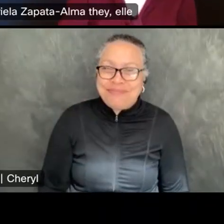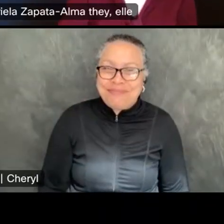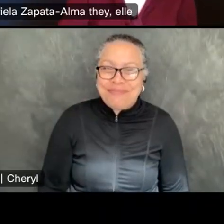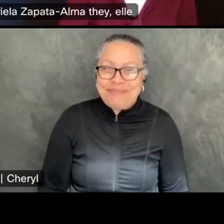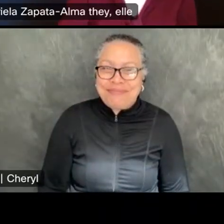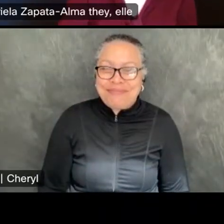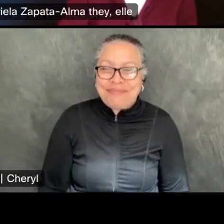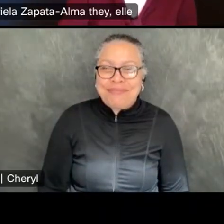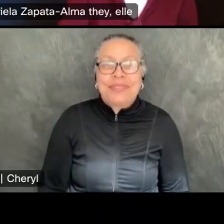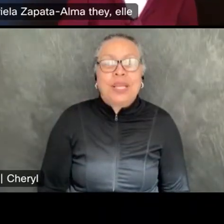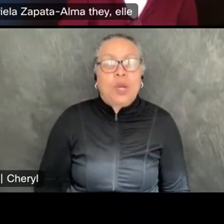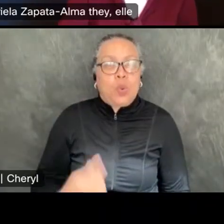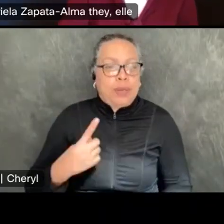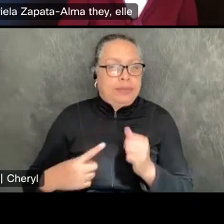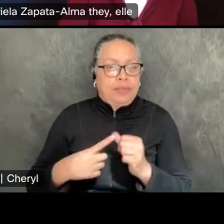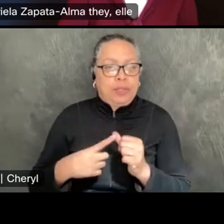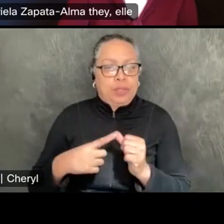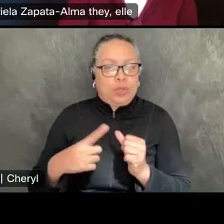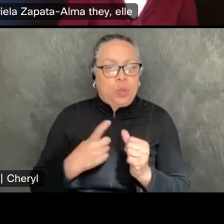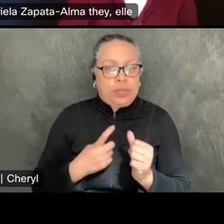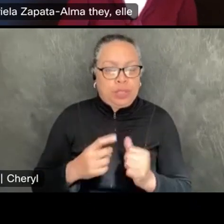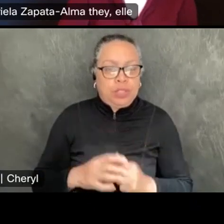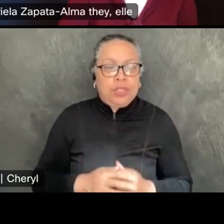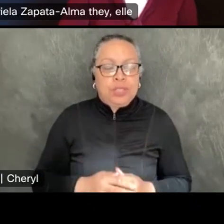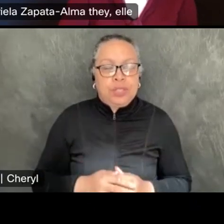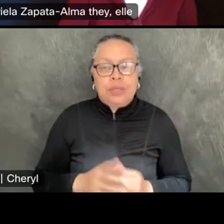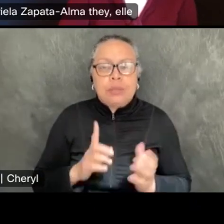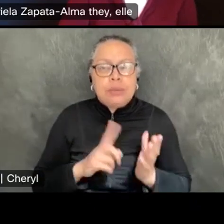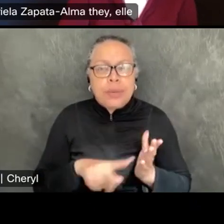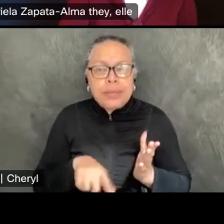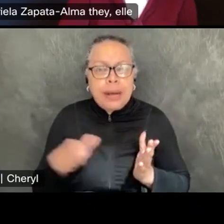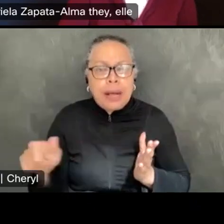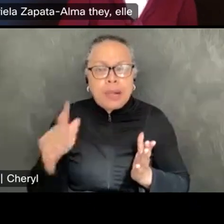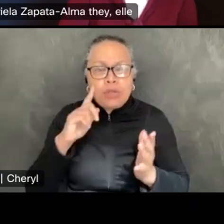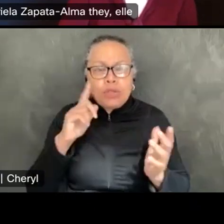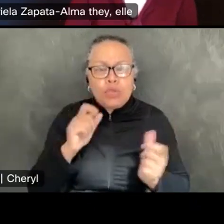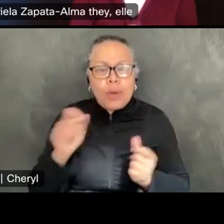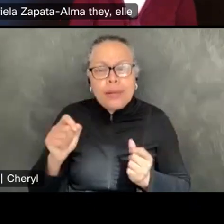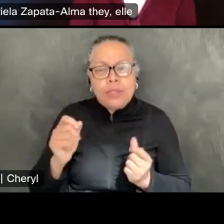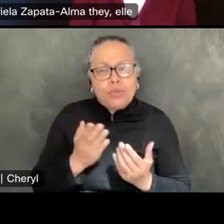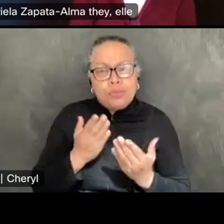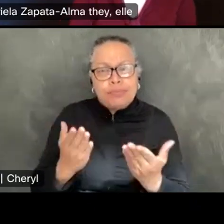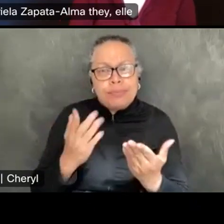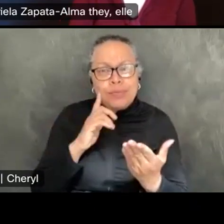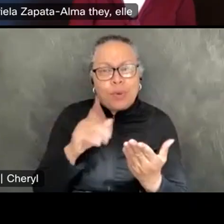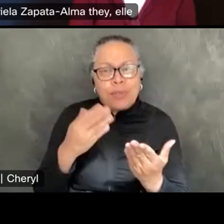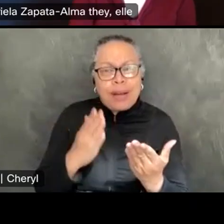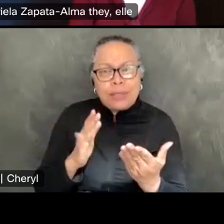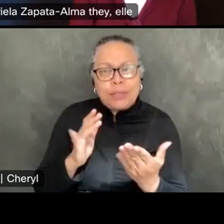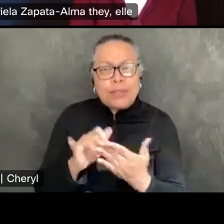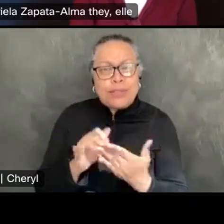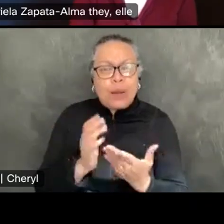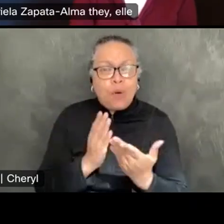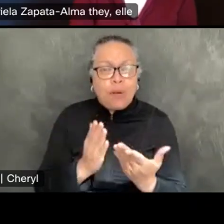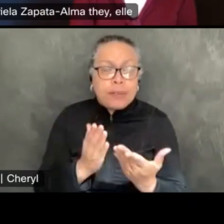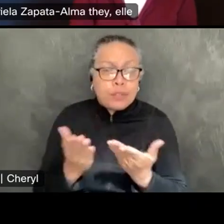So, one of the first questions I was asked is what other strategies would you recommend for providers offering services telephonically